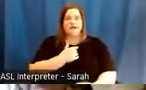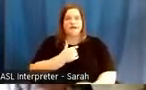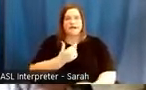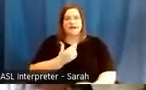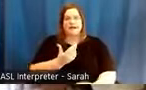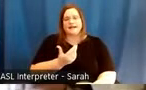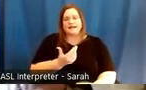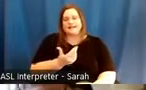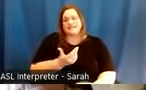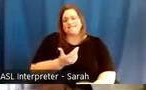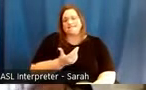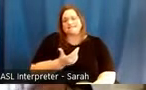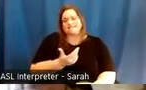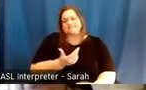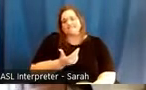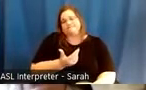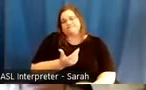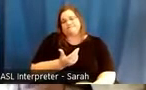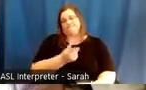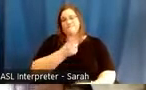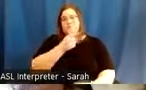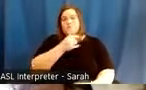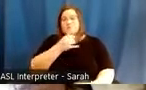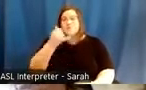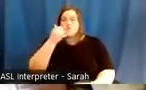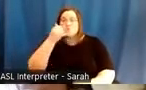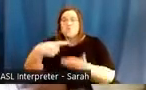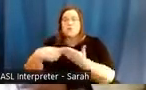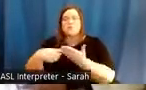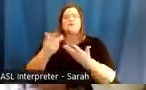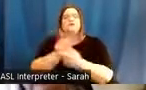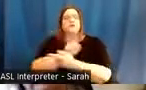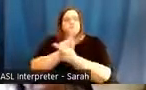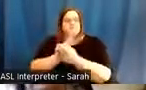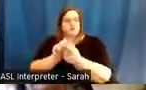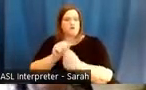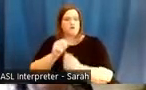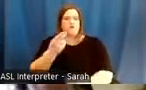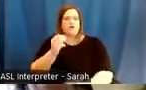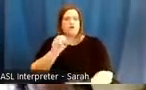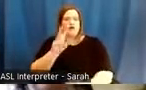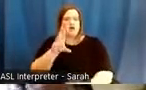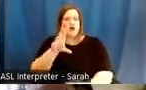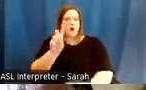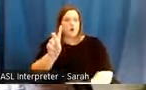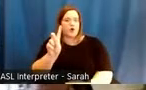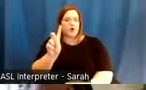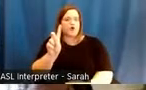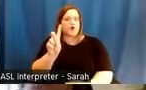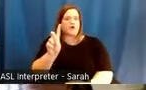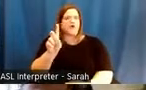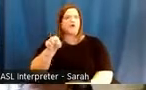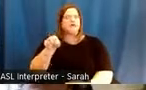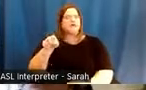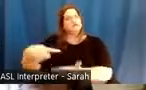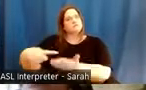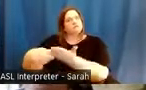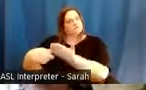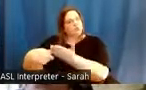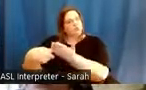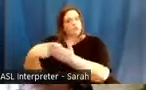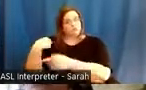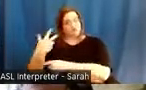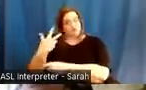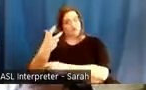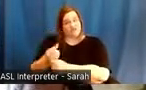I just didn't know who to call. I did meet with Howard. They were, you know, I've talked about it for 3 years